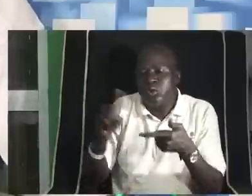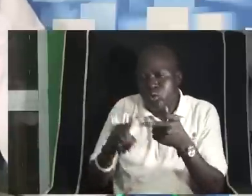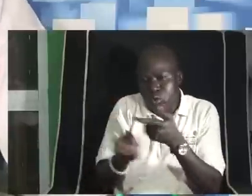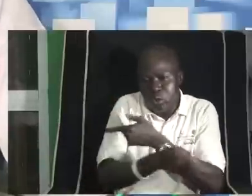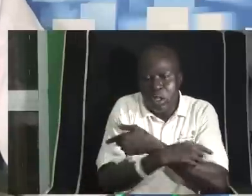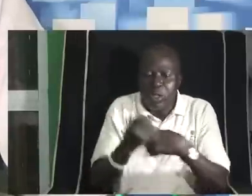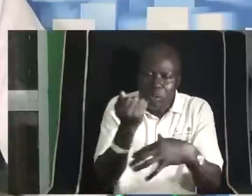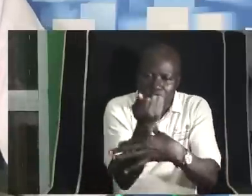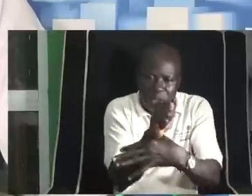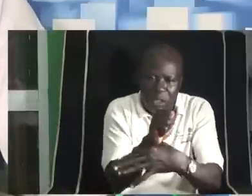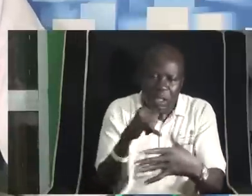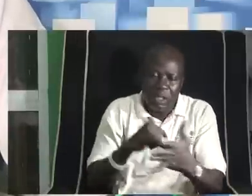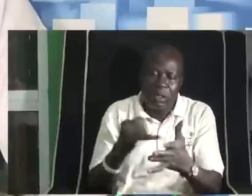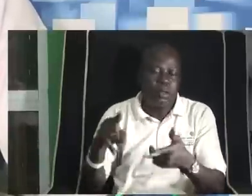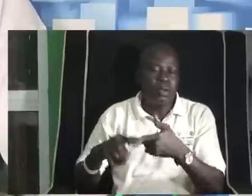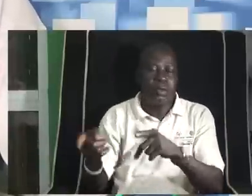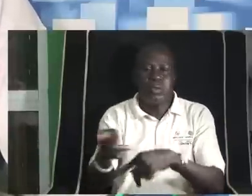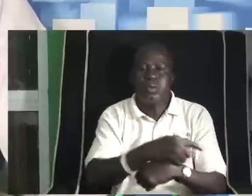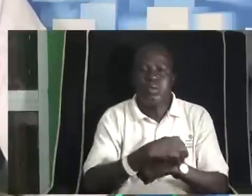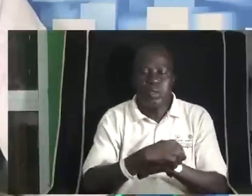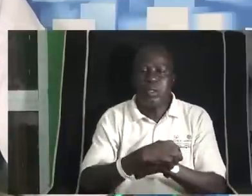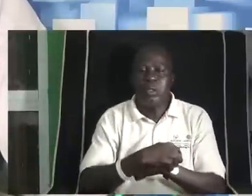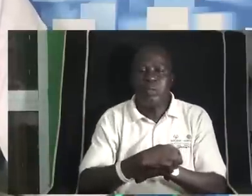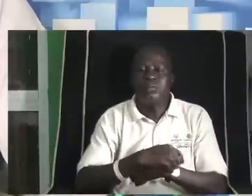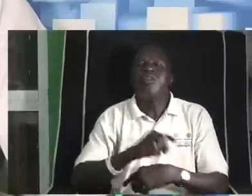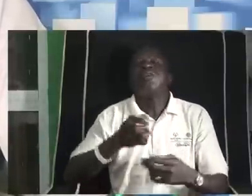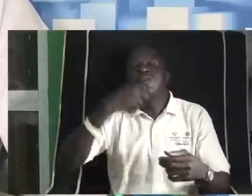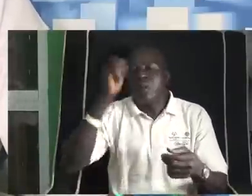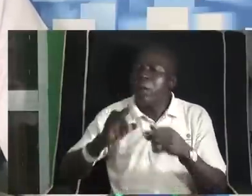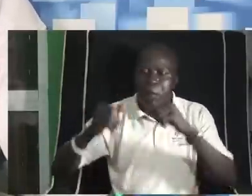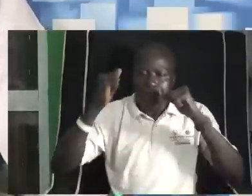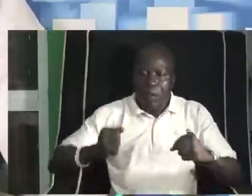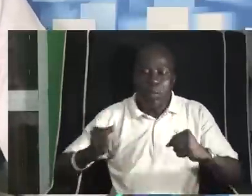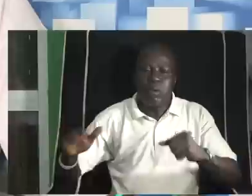náà ní jẹ́ bóyá ọ̀dọ̀. A ò máa ní agbára.